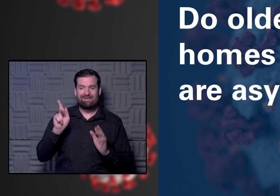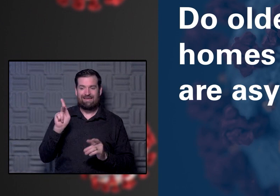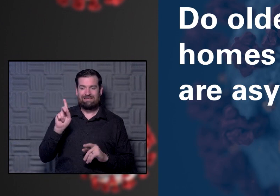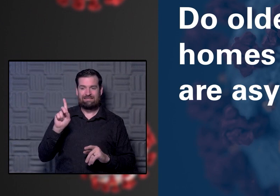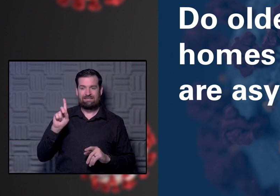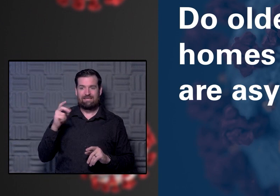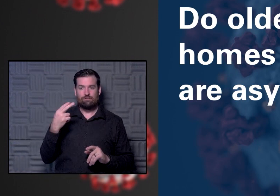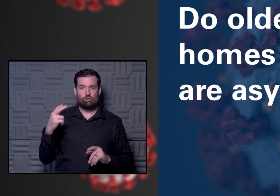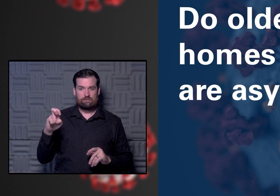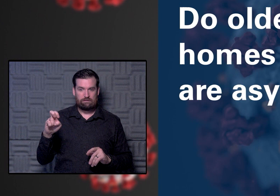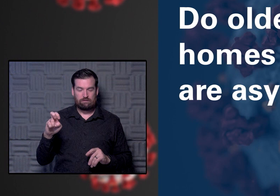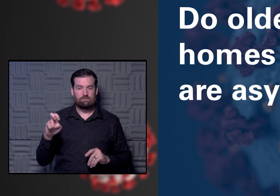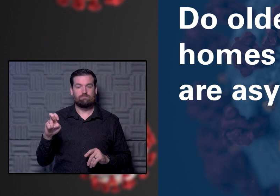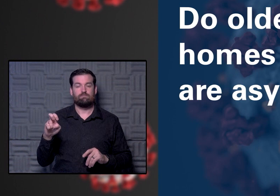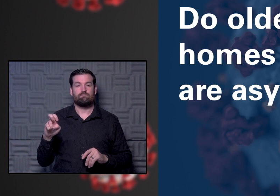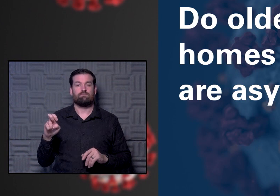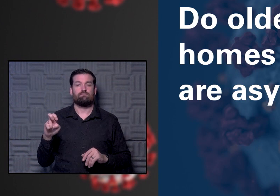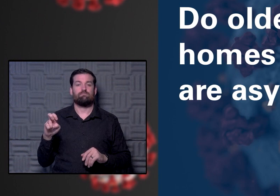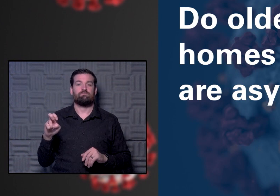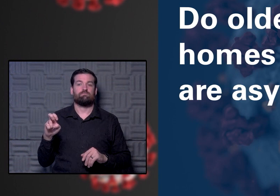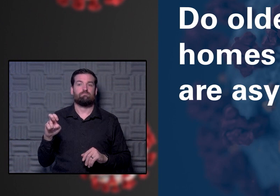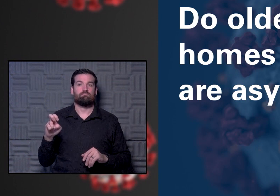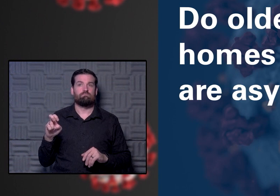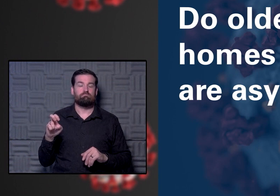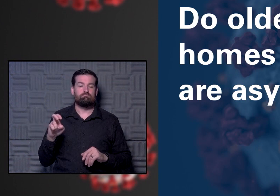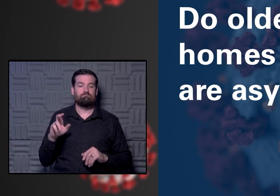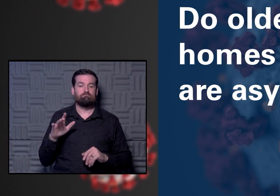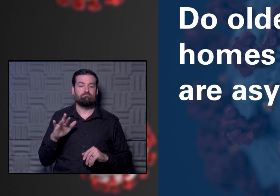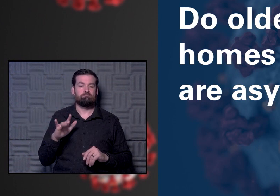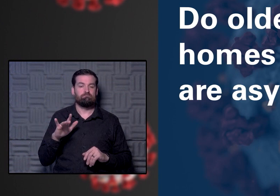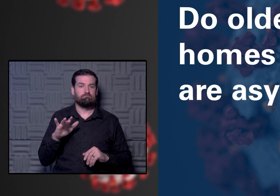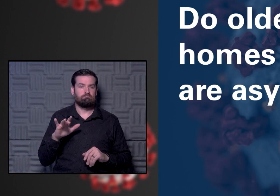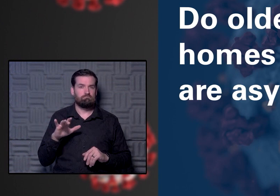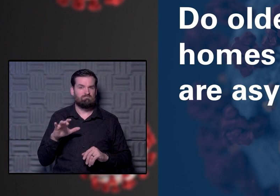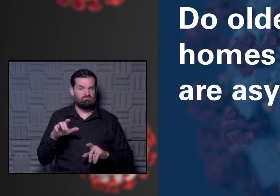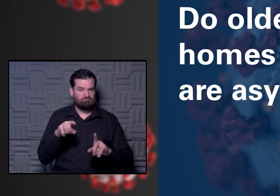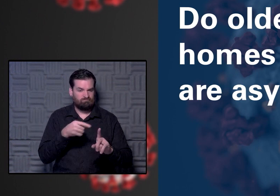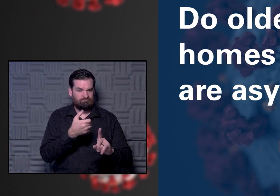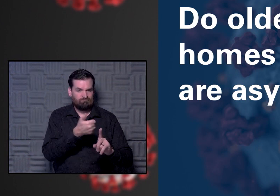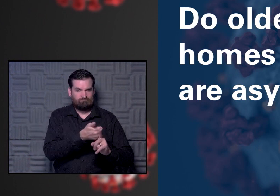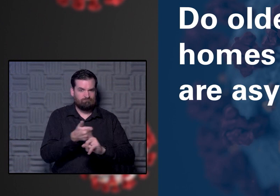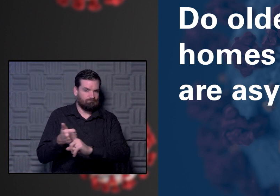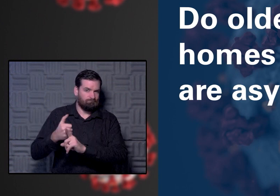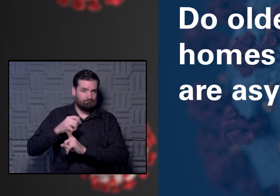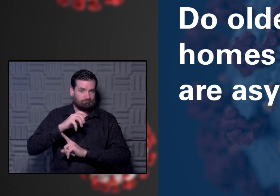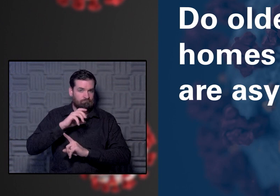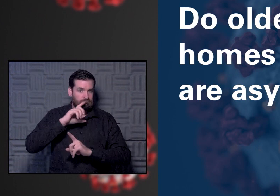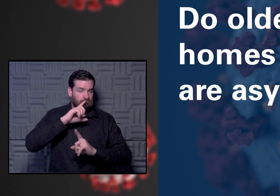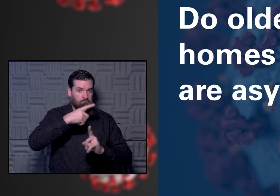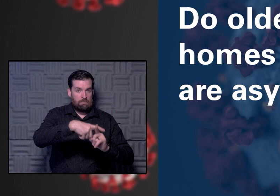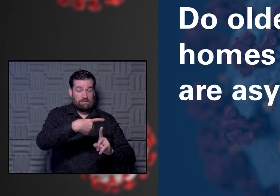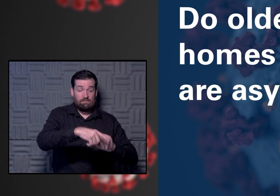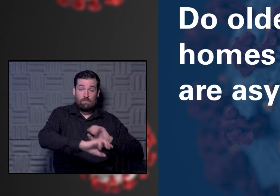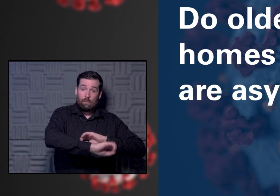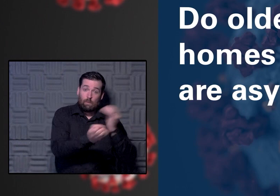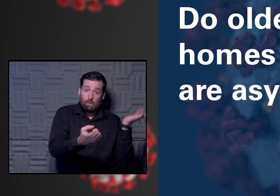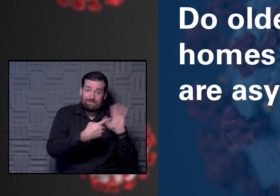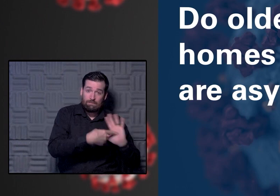data, the portion of the positive patients that are